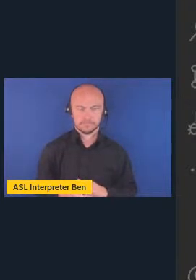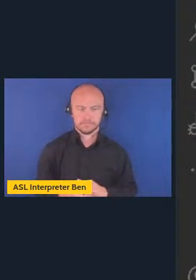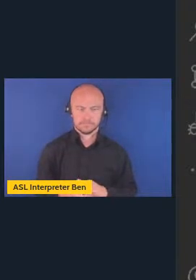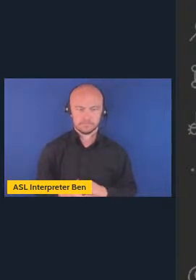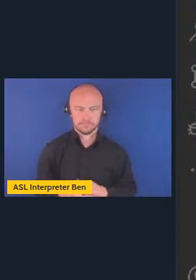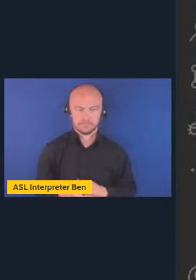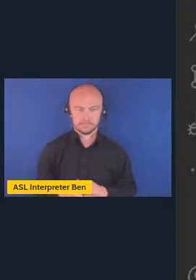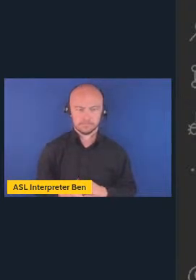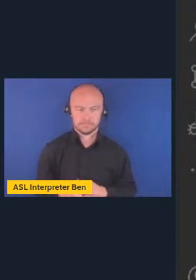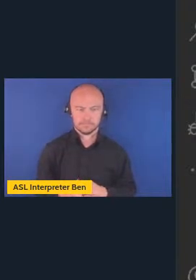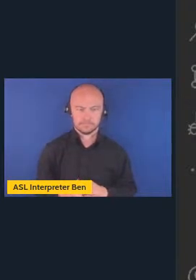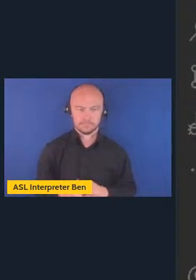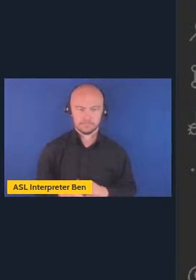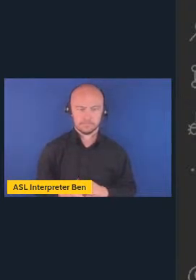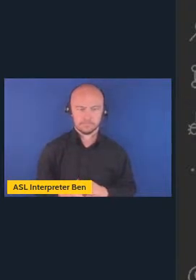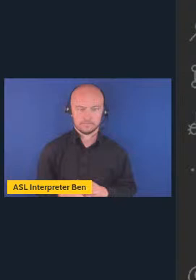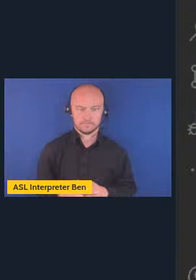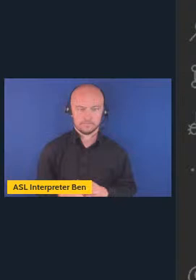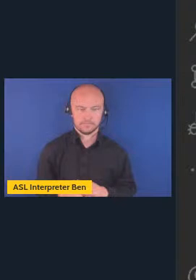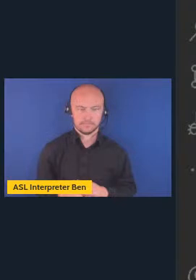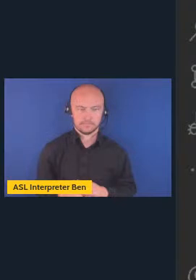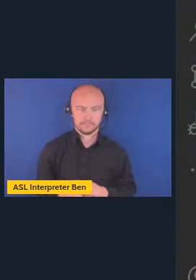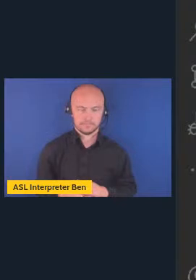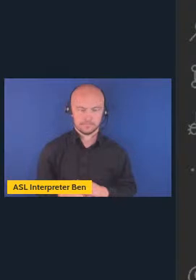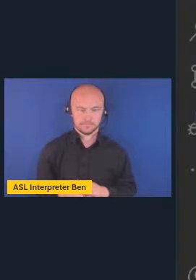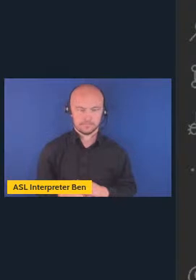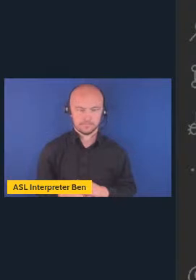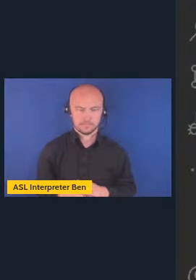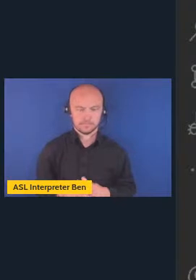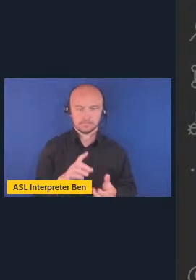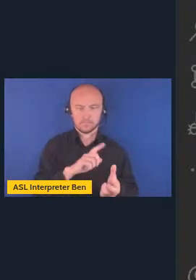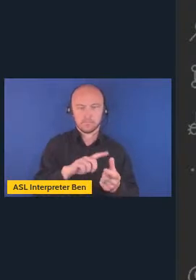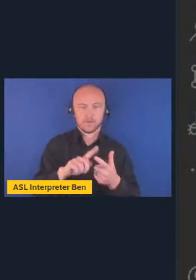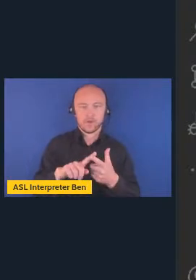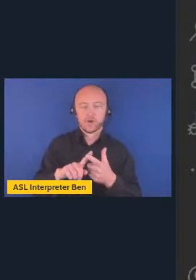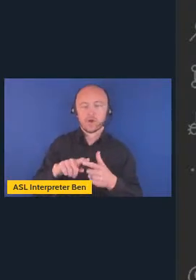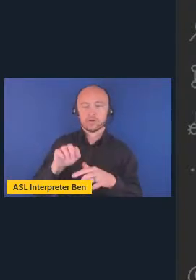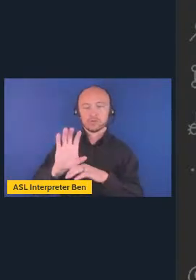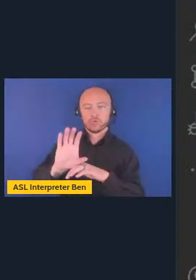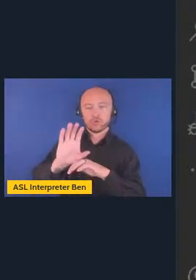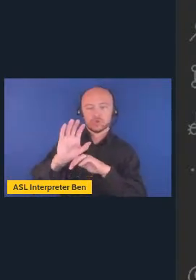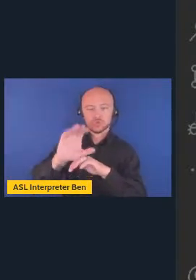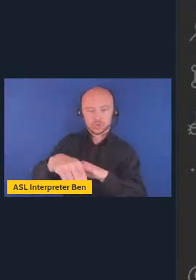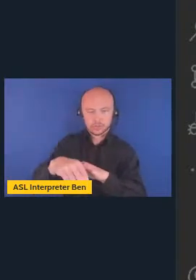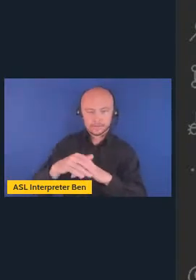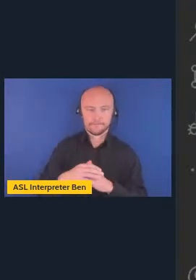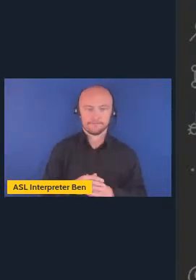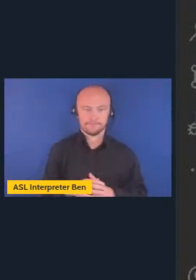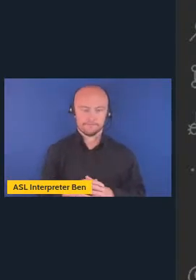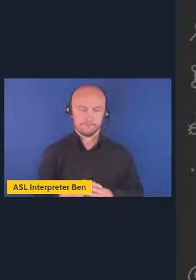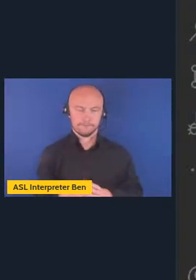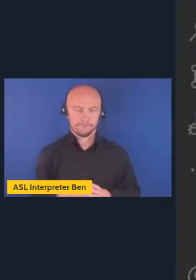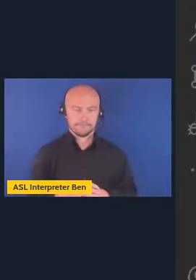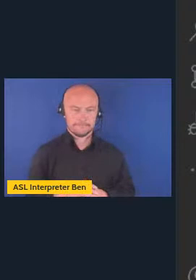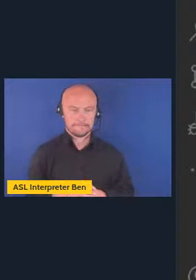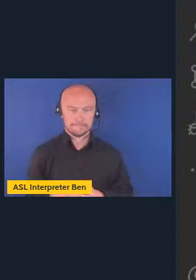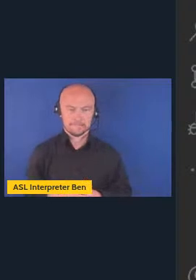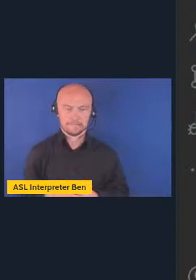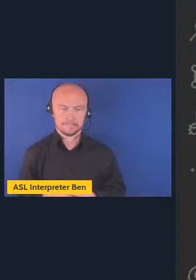actual equal, and I want to do assert that actual